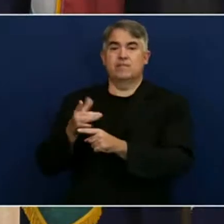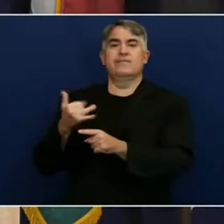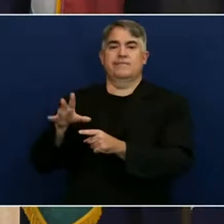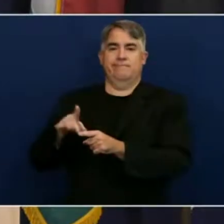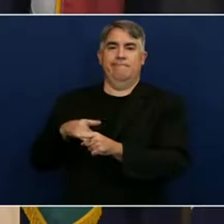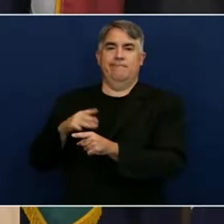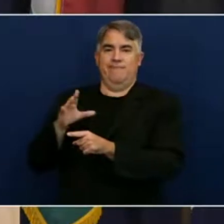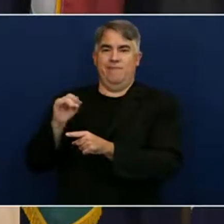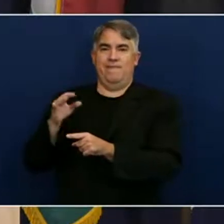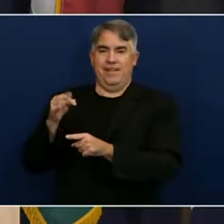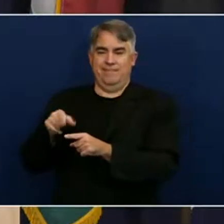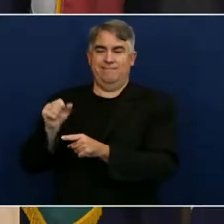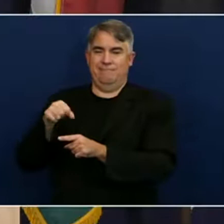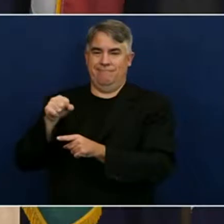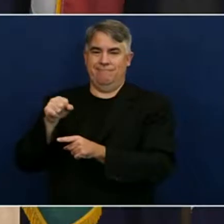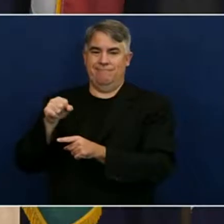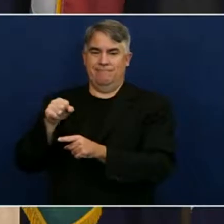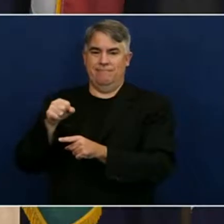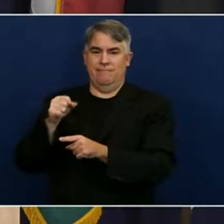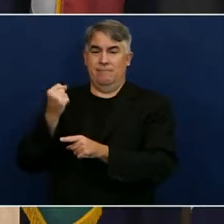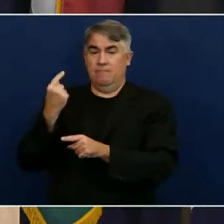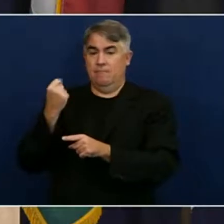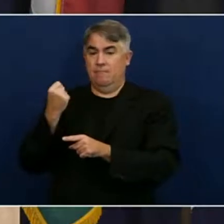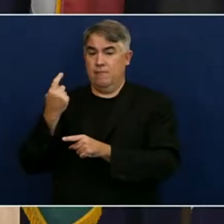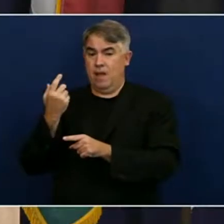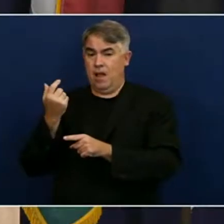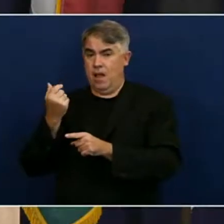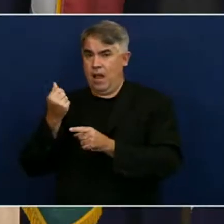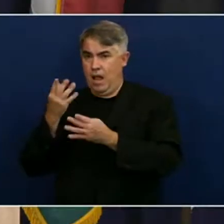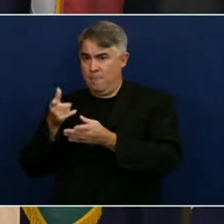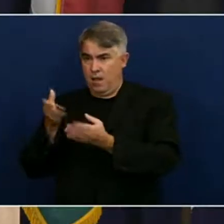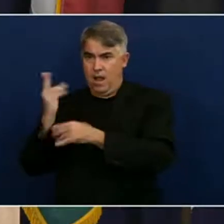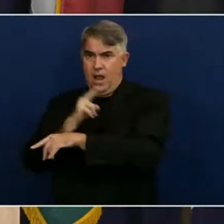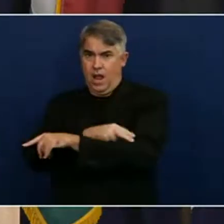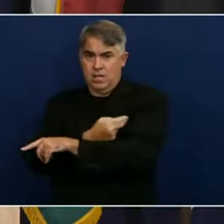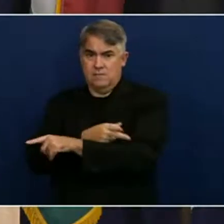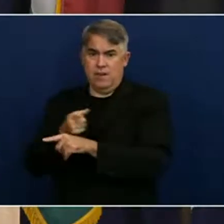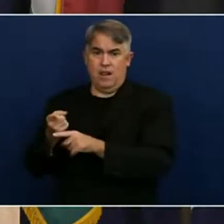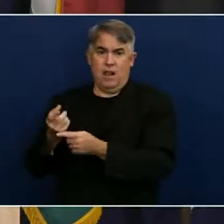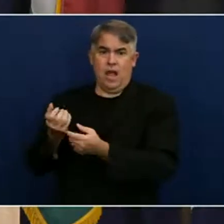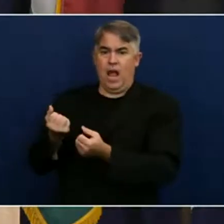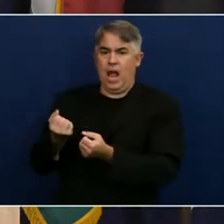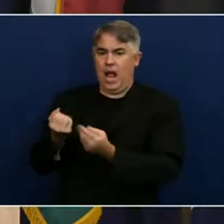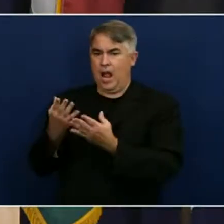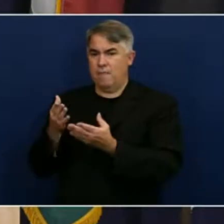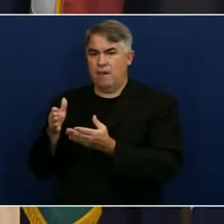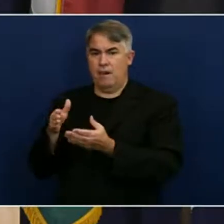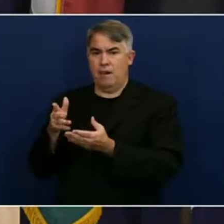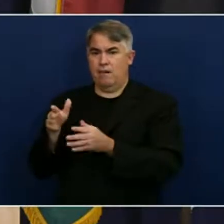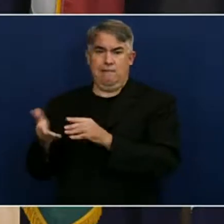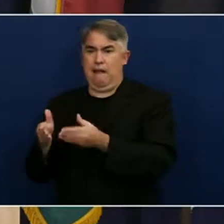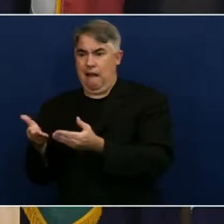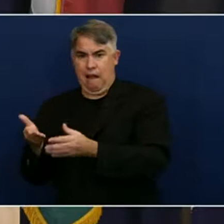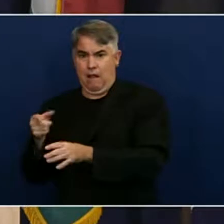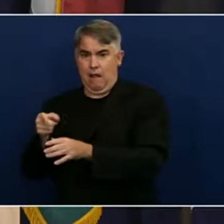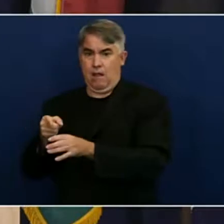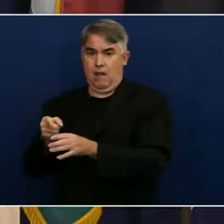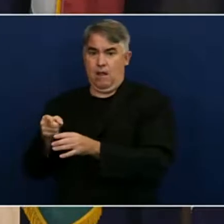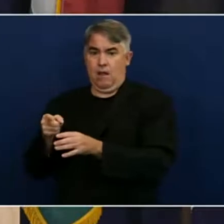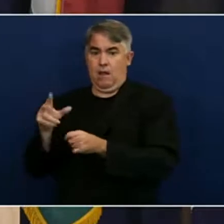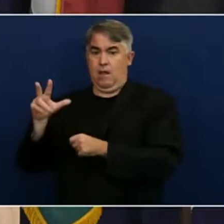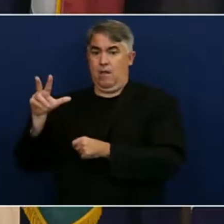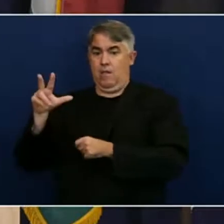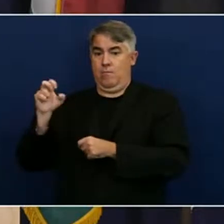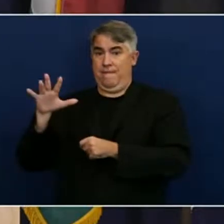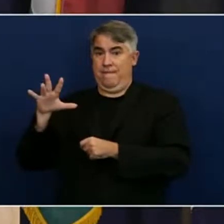those cases, including hospitalizations and deaths. But we've had 357 post-vaccination infections,